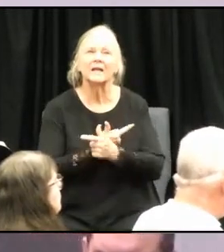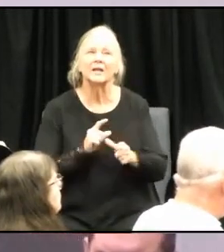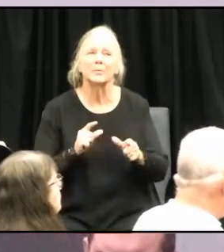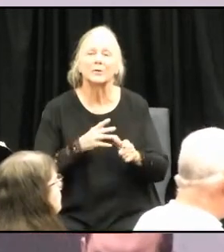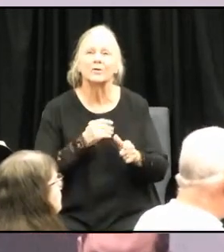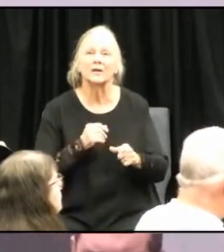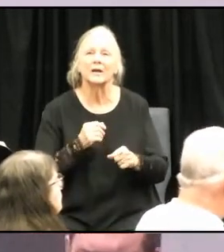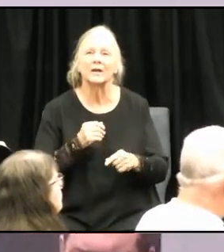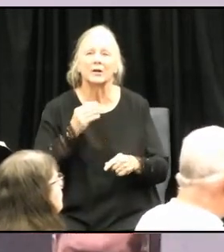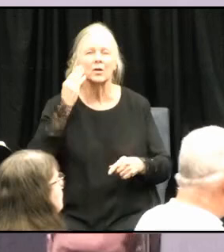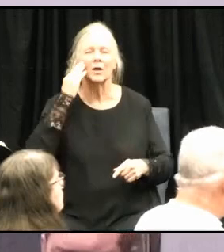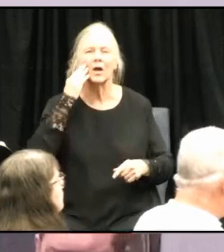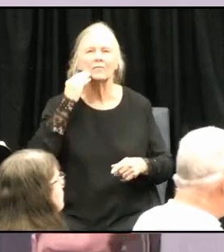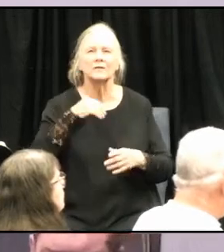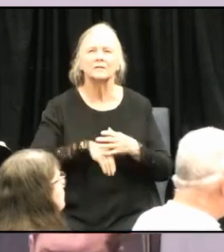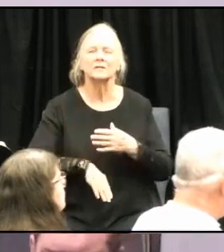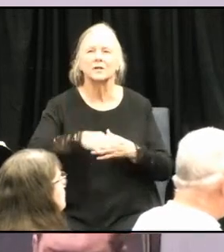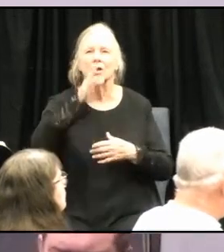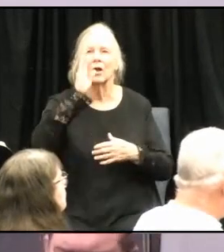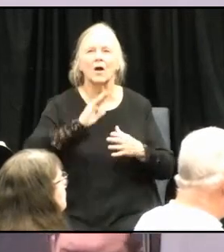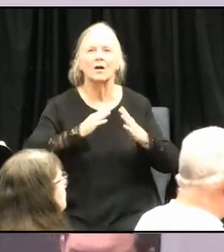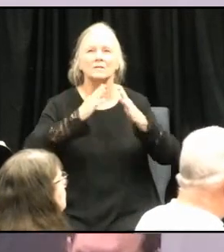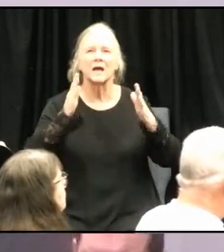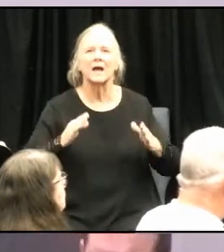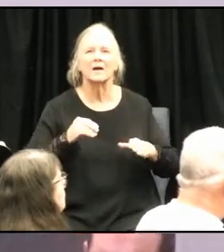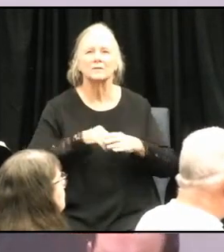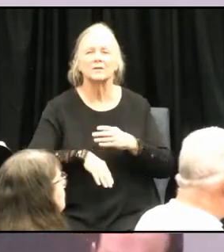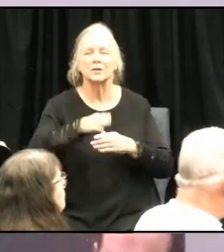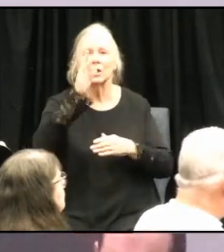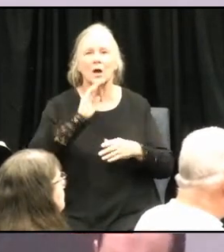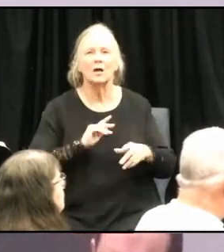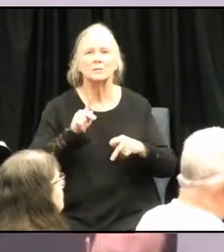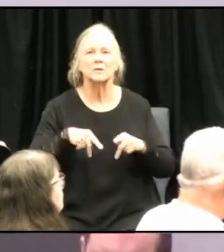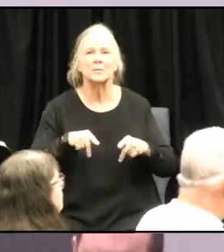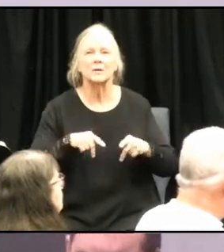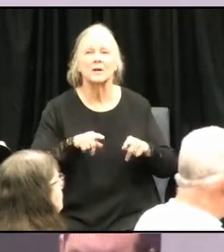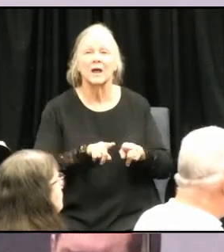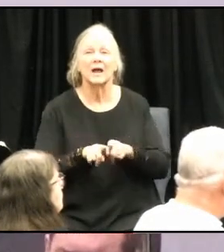and confidence in God's house, in God's people, as